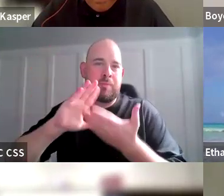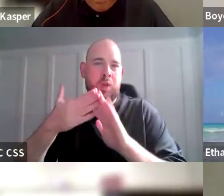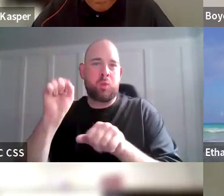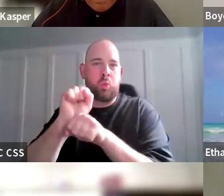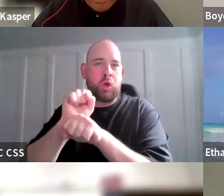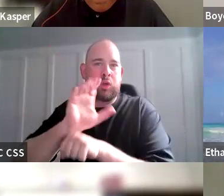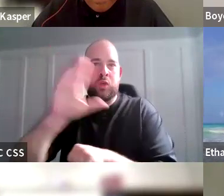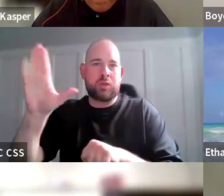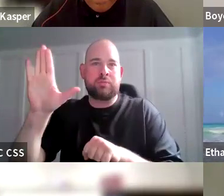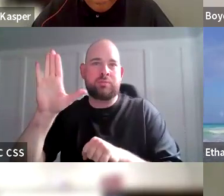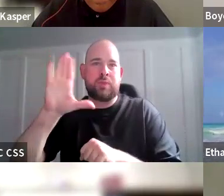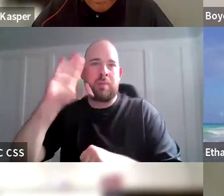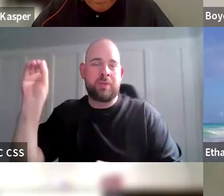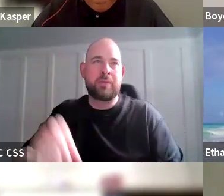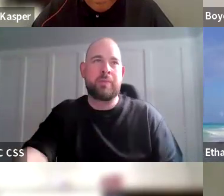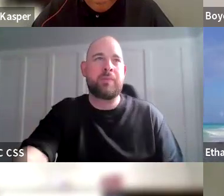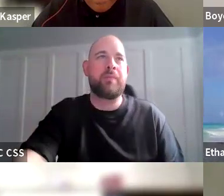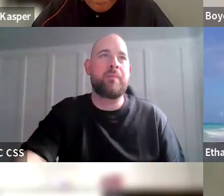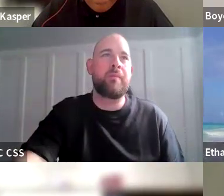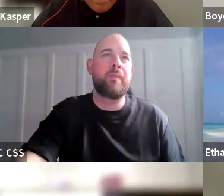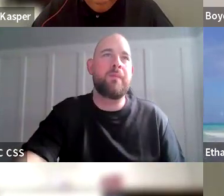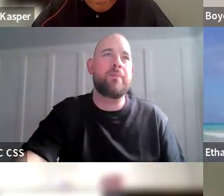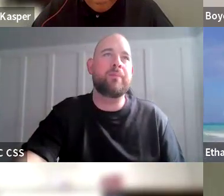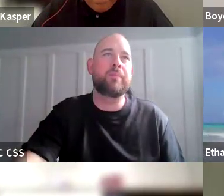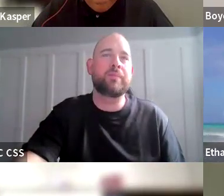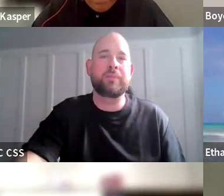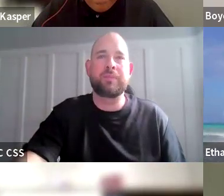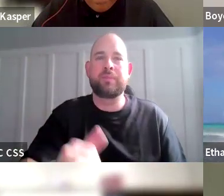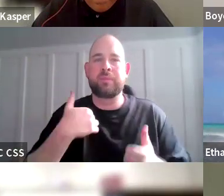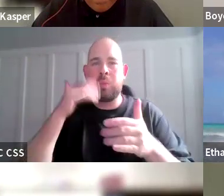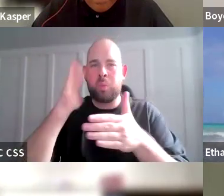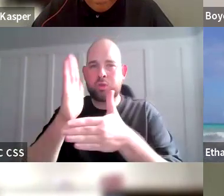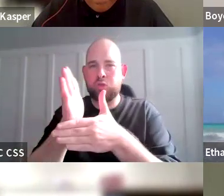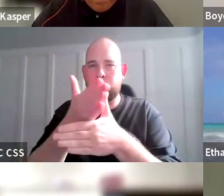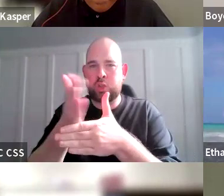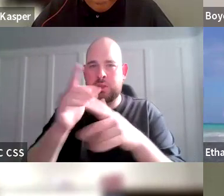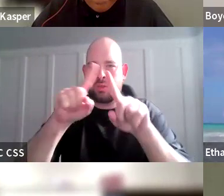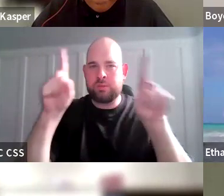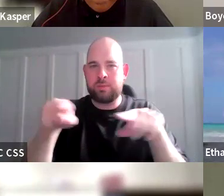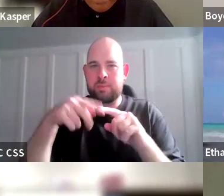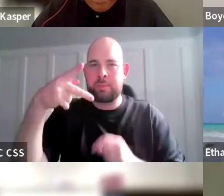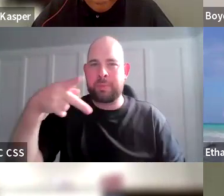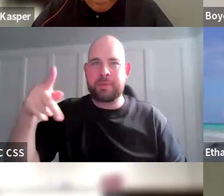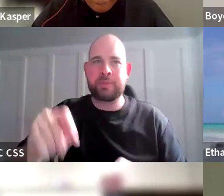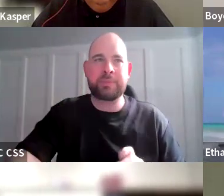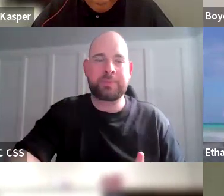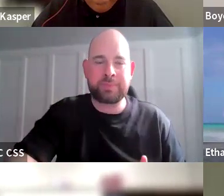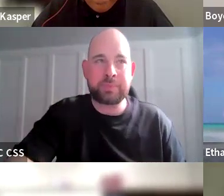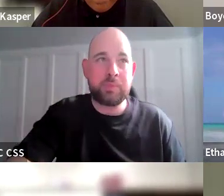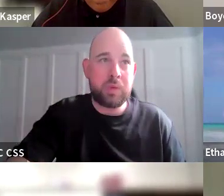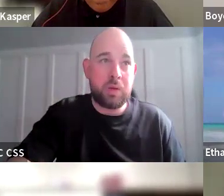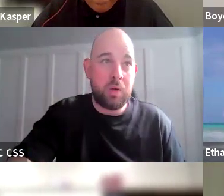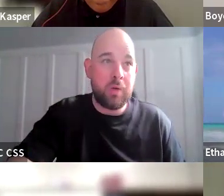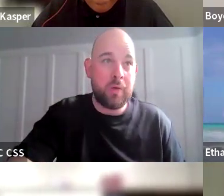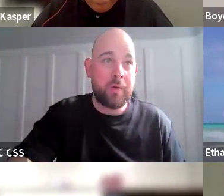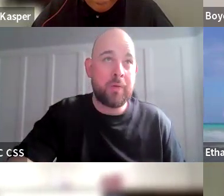And so now I'm going to share some examples of both sides. Specifically, right now, I'm going to share of teams that do have deaf or hard of hearing